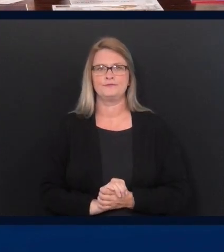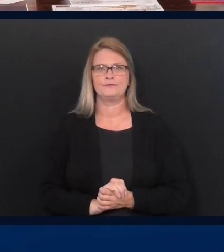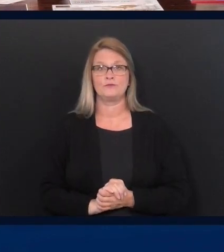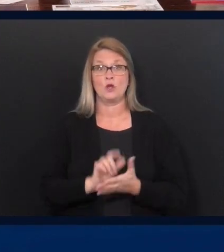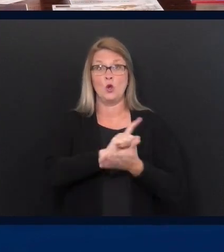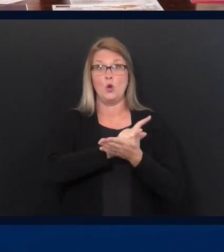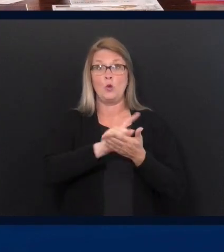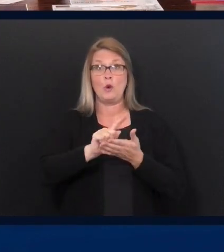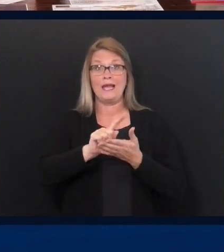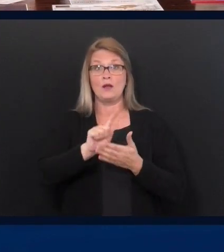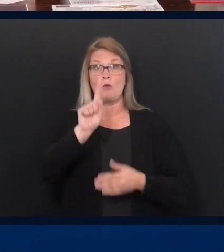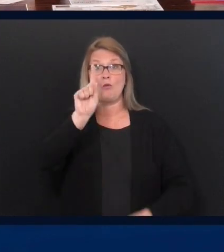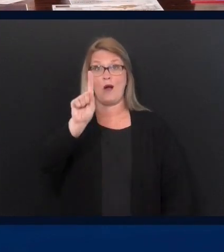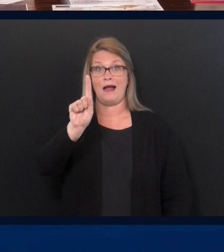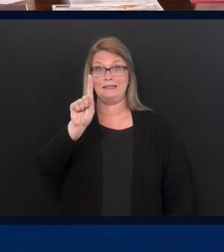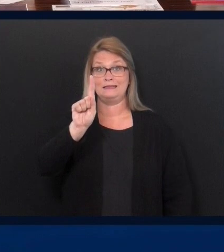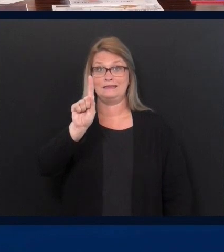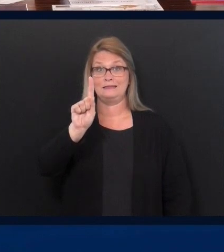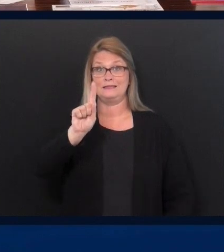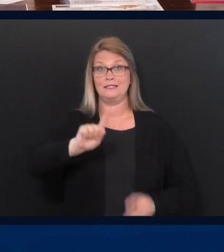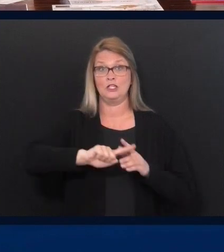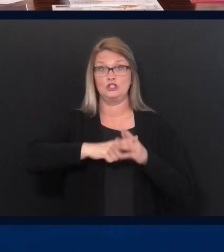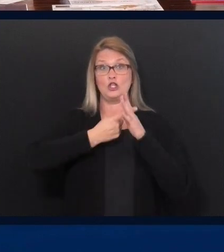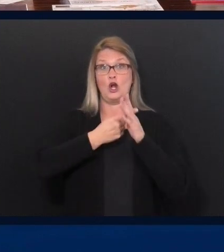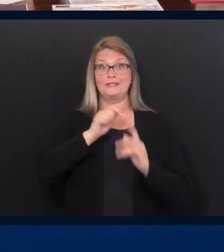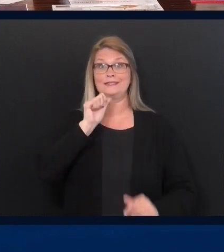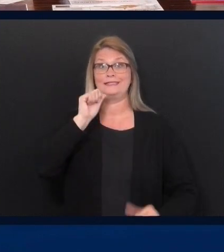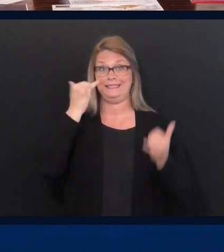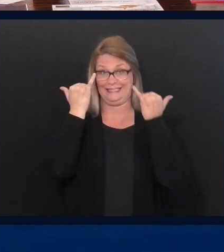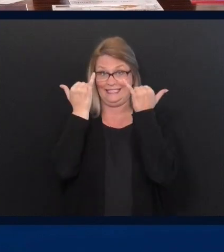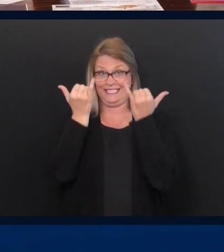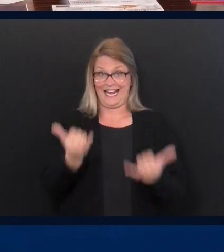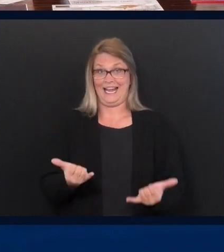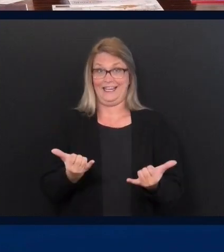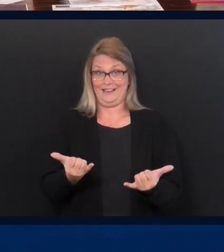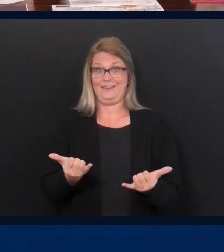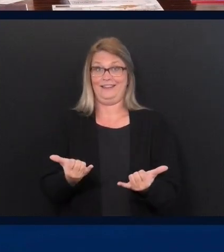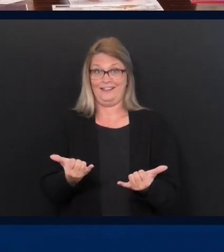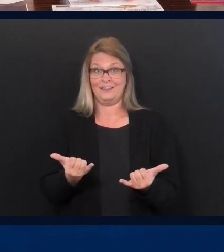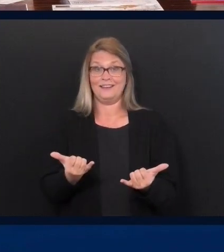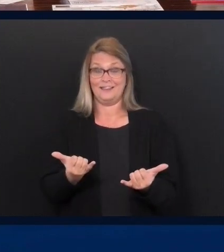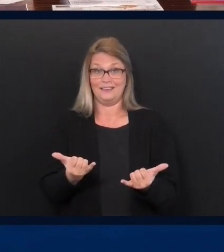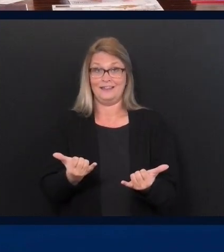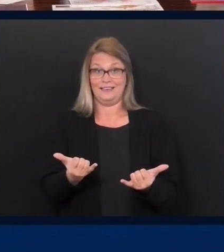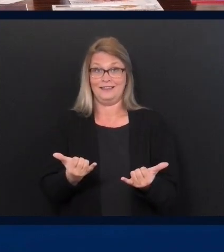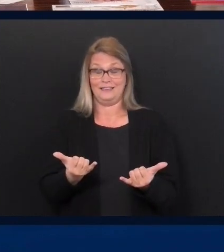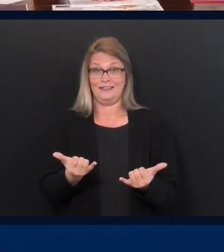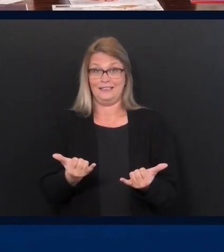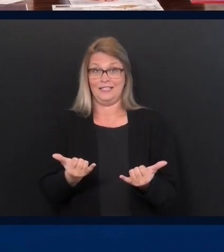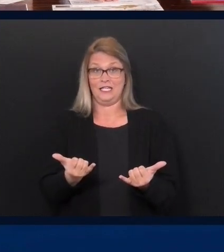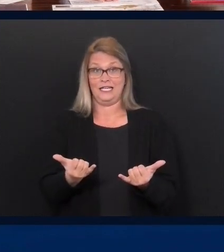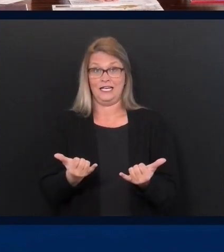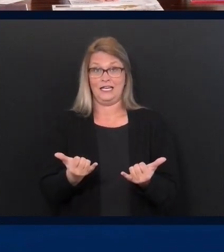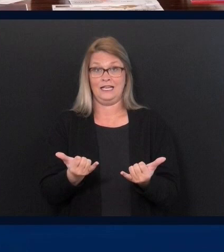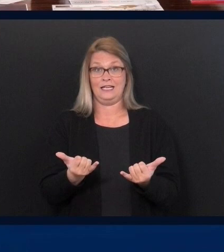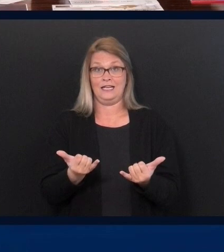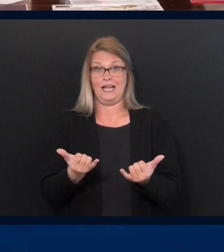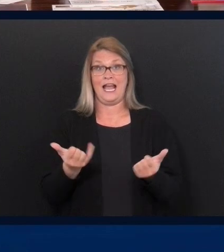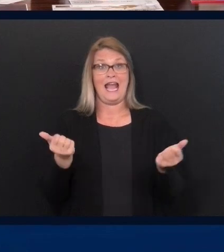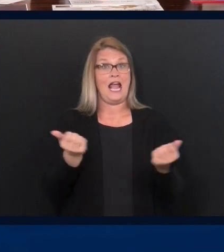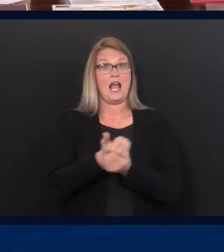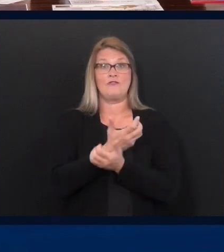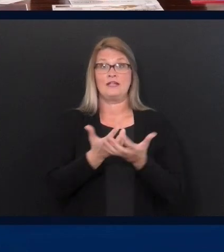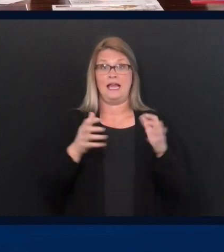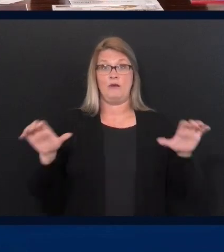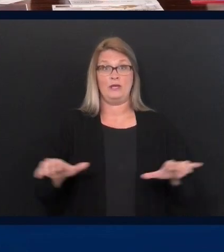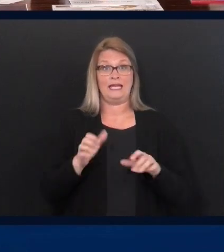Week 1 started today. And the things that we put in play last